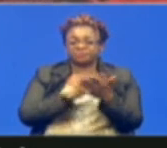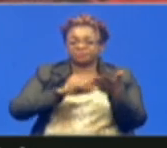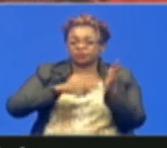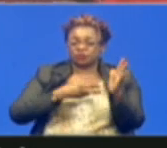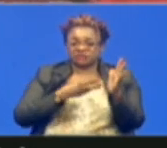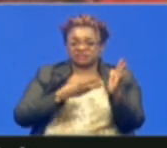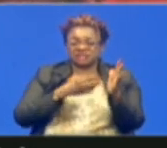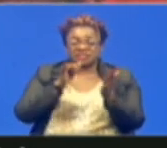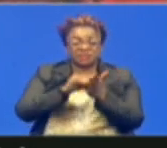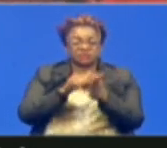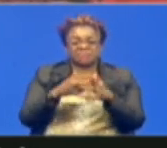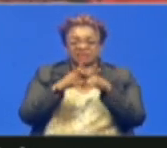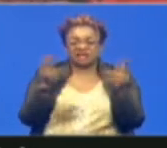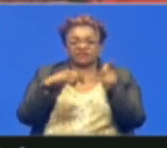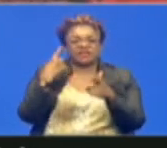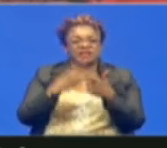of the year. We are now in